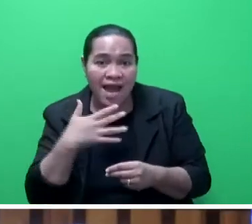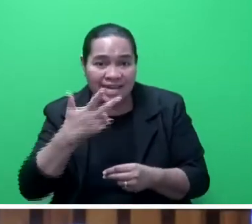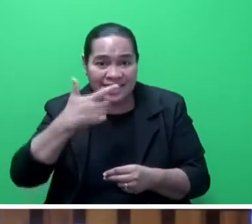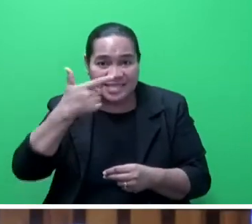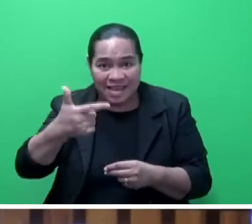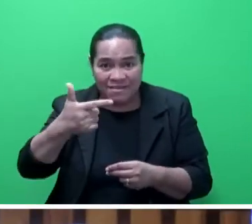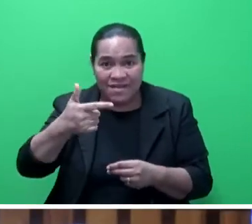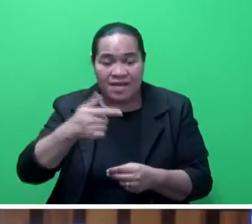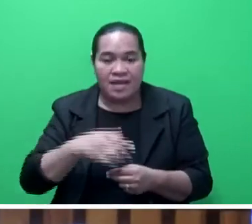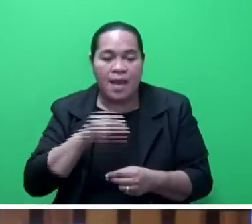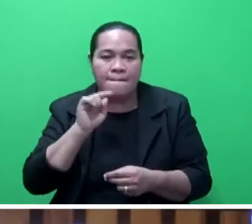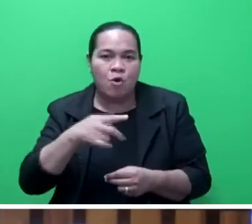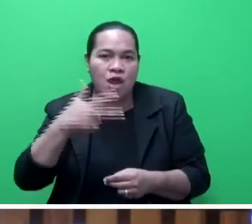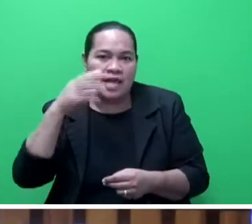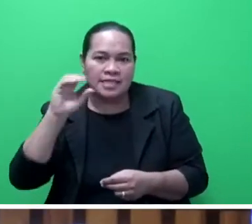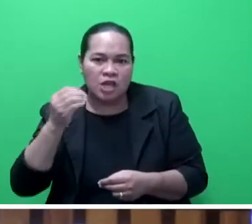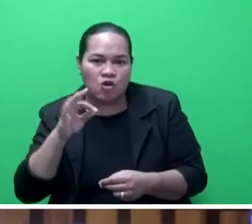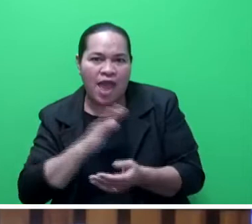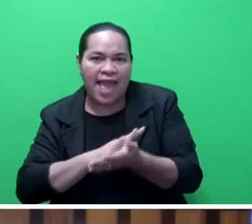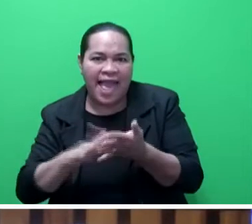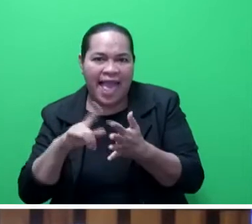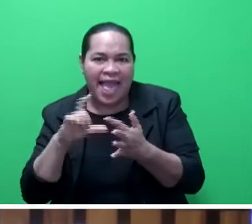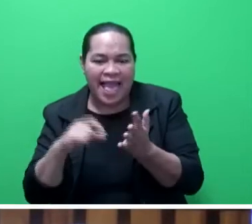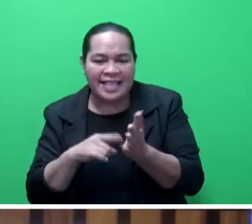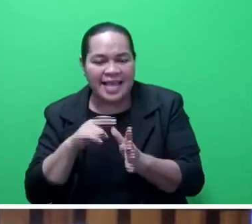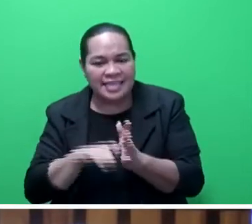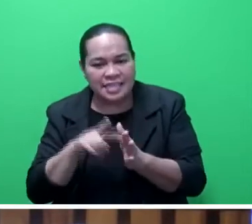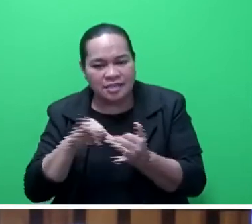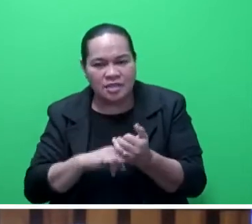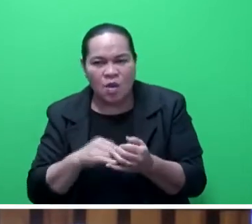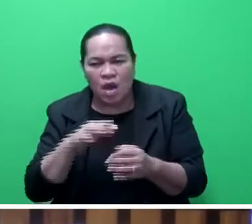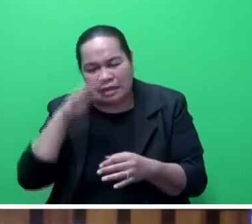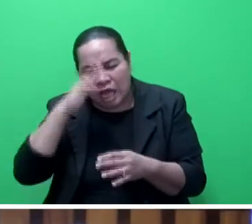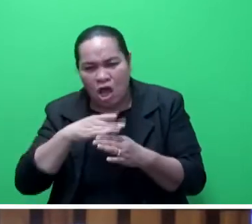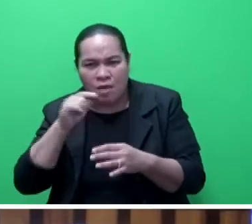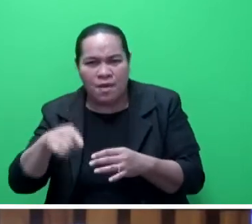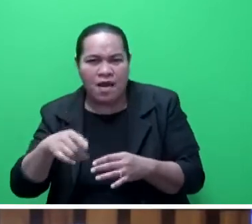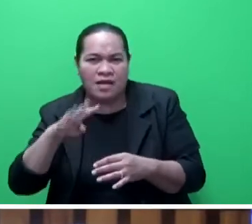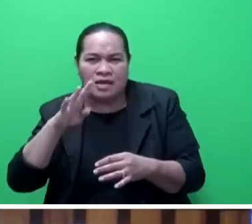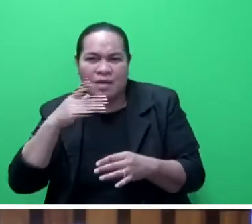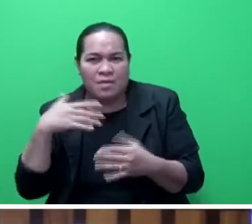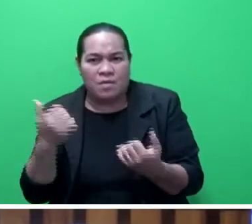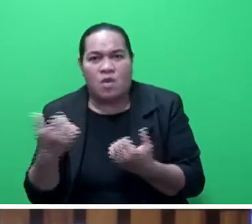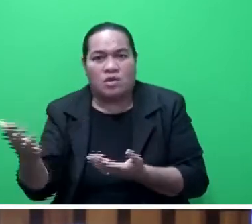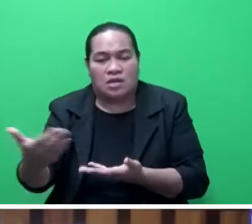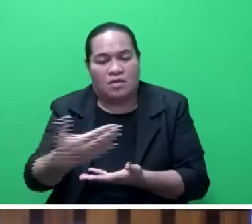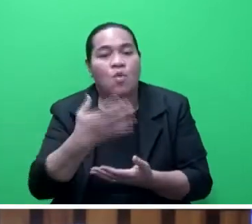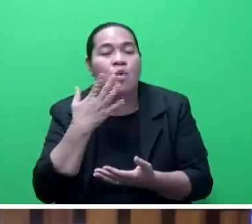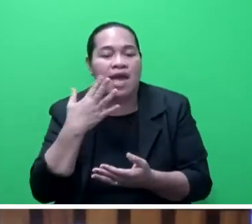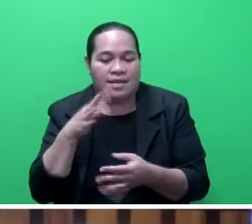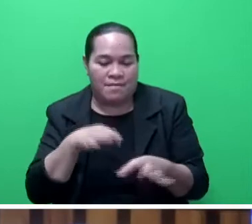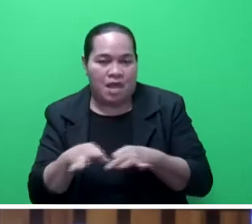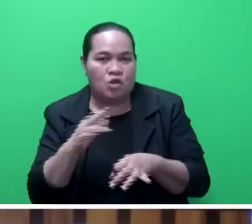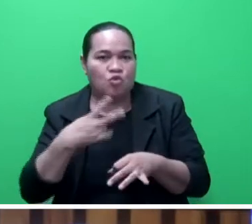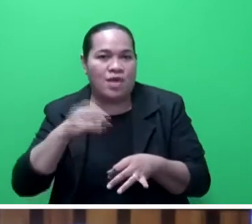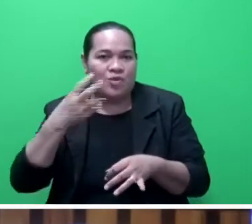and 0.80 hectares of cane with a forecasted 12,500 tonnes of additional cane to be harvested in 2023.